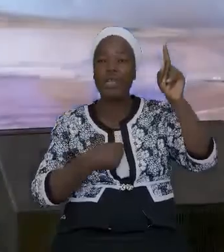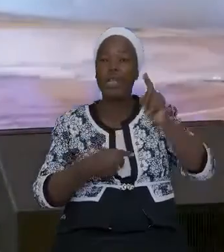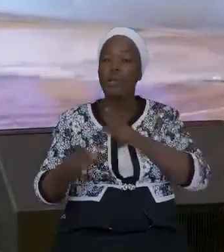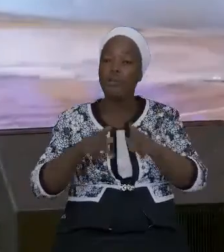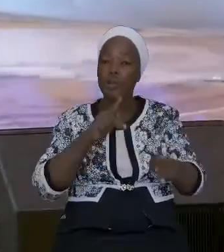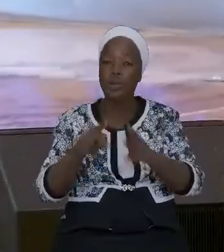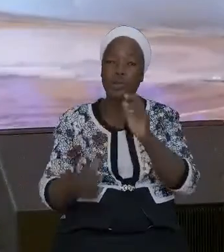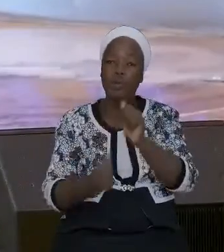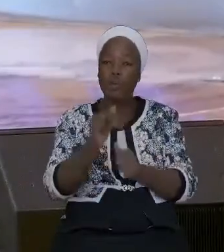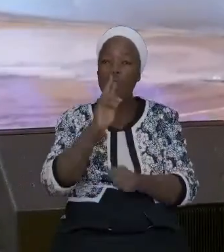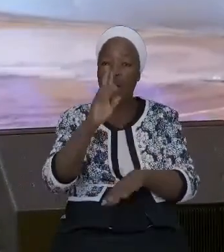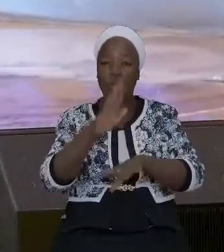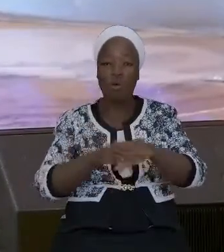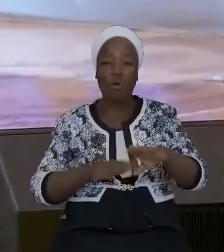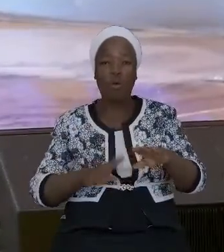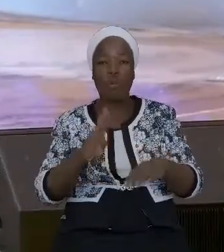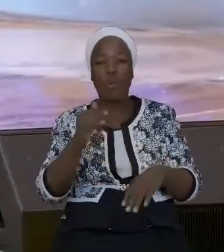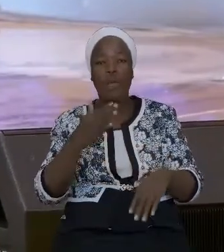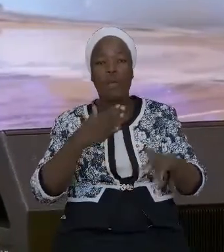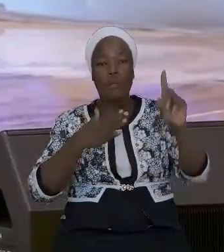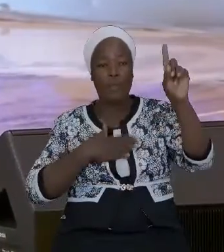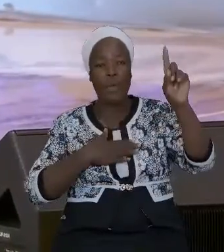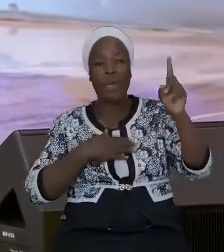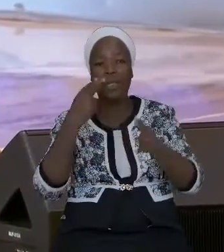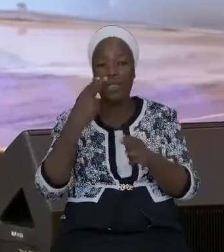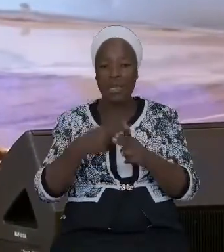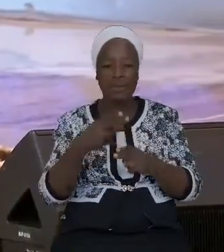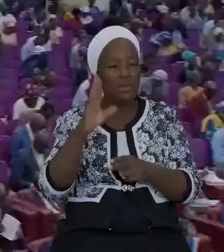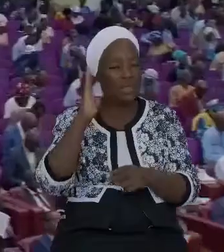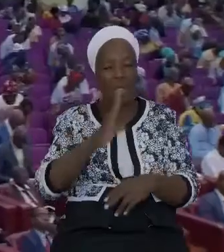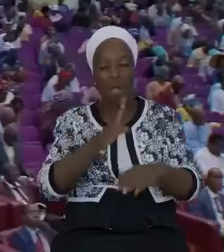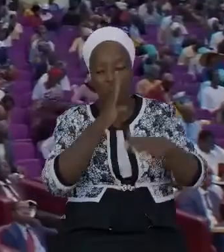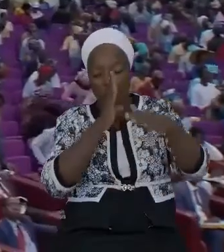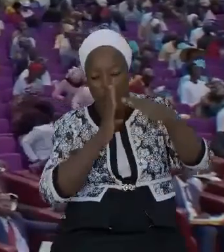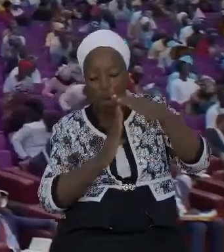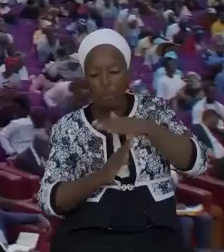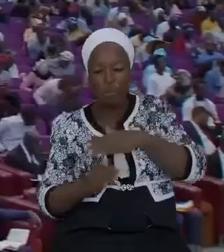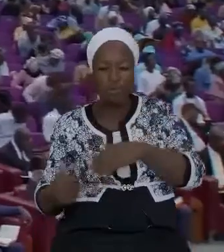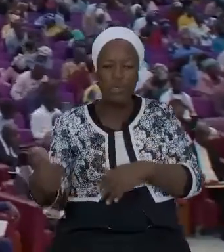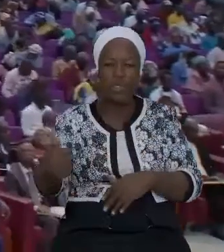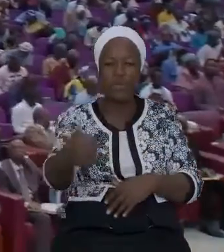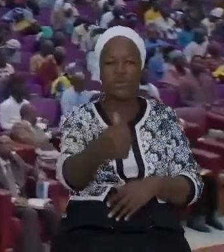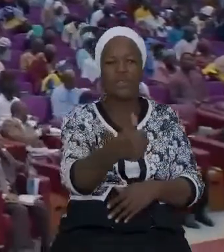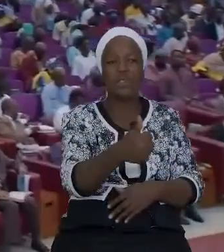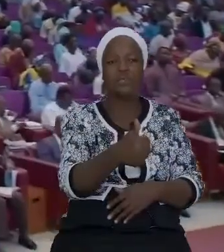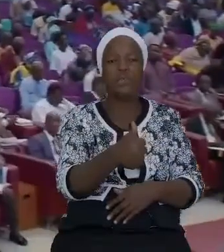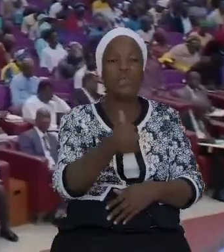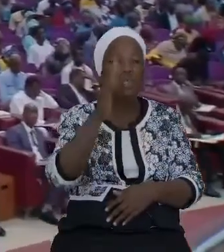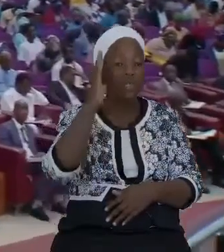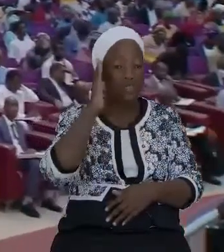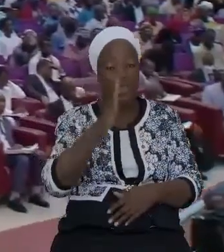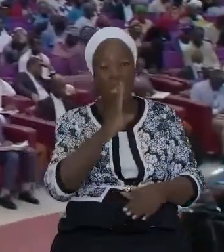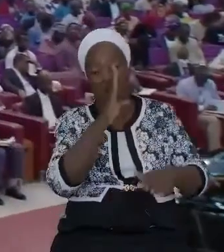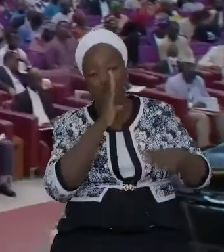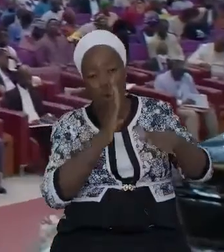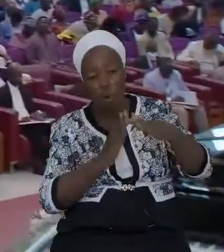name, shall humble themselves, shall